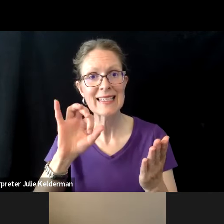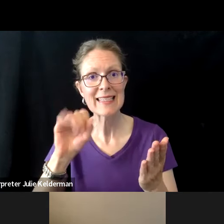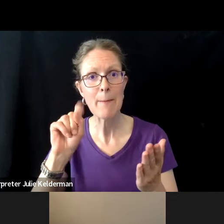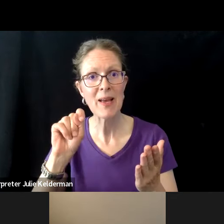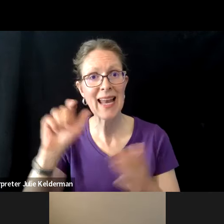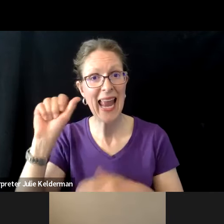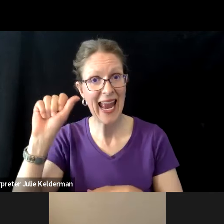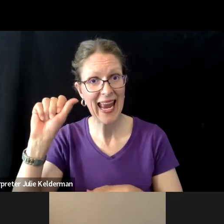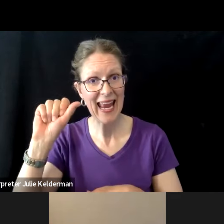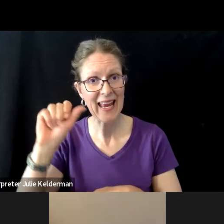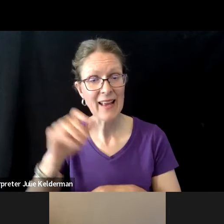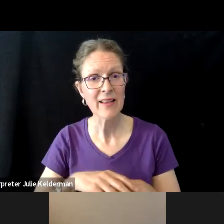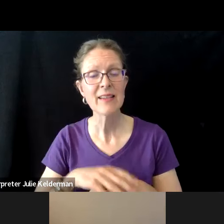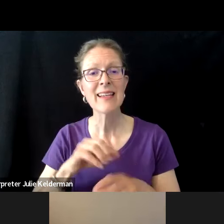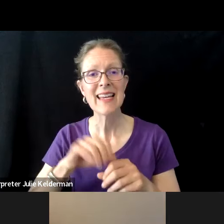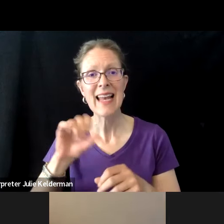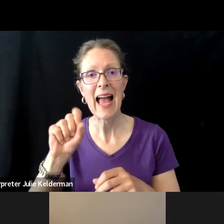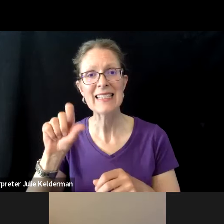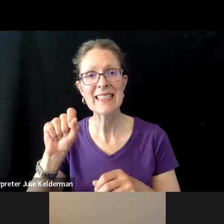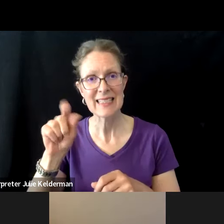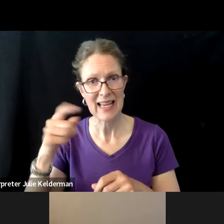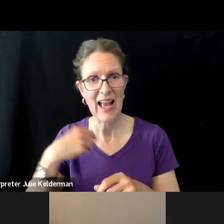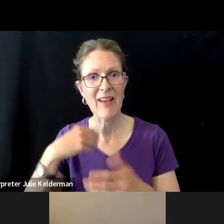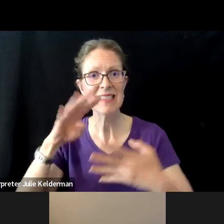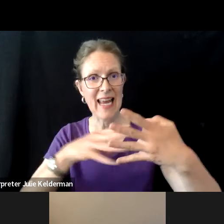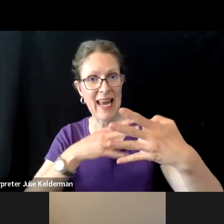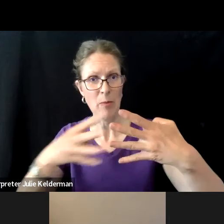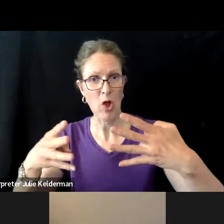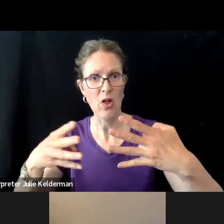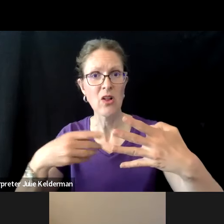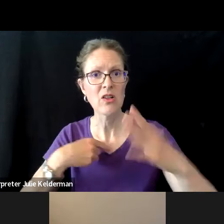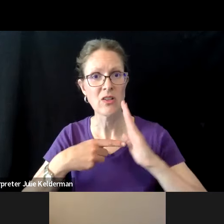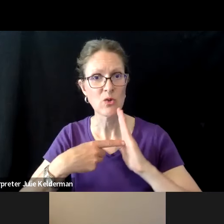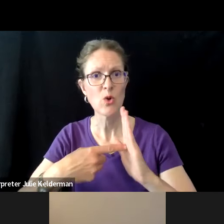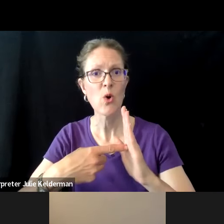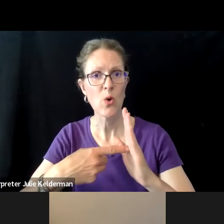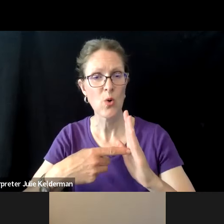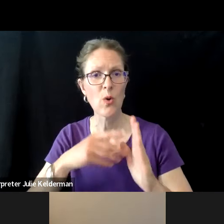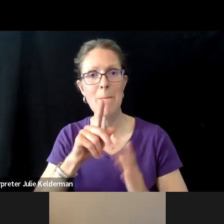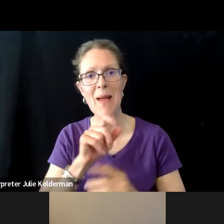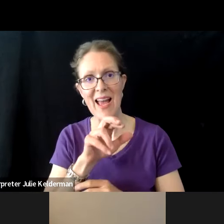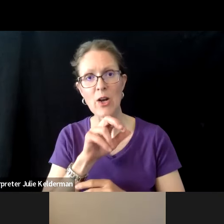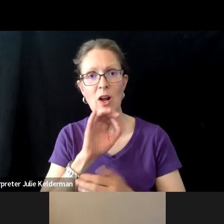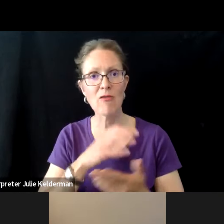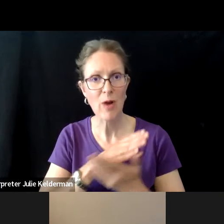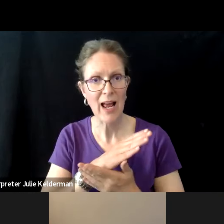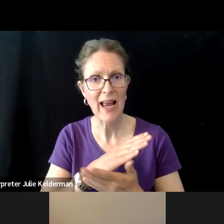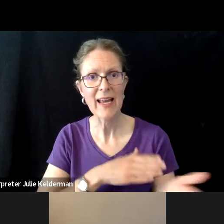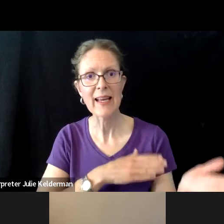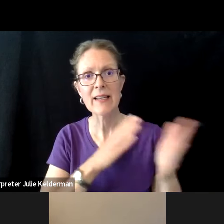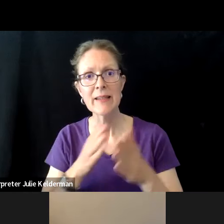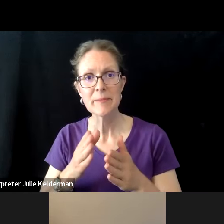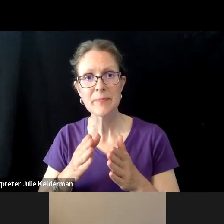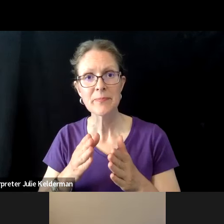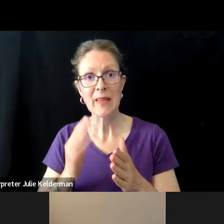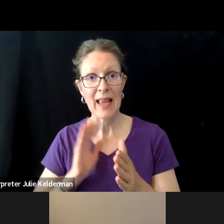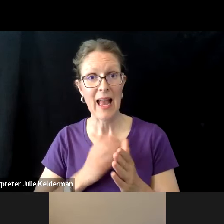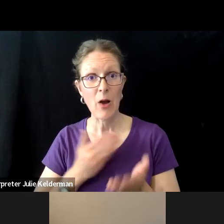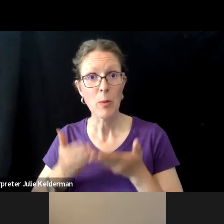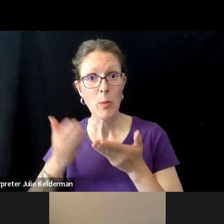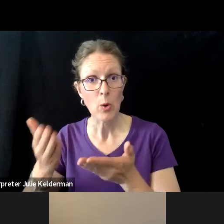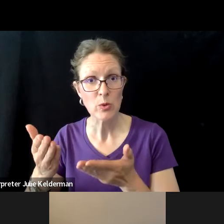in ISIS, as a table that directly walks through, you know, what the matter of right would be and then what is being proposed by the